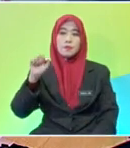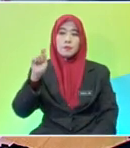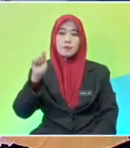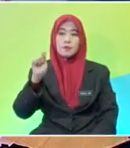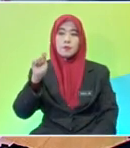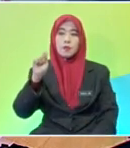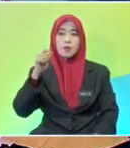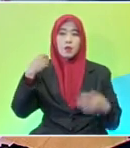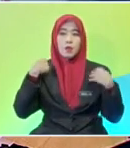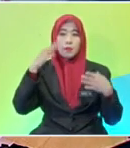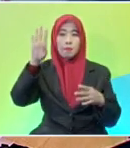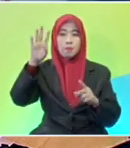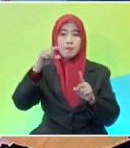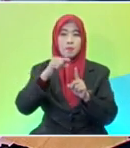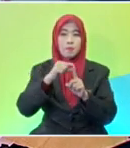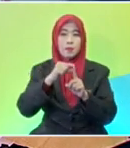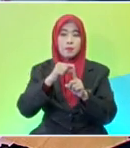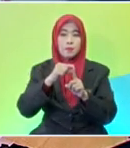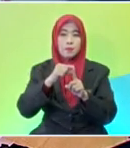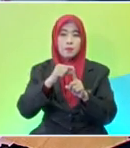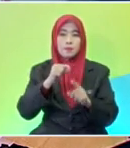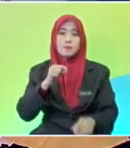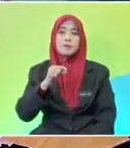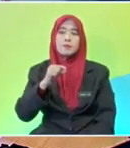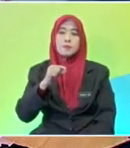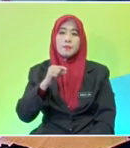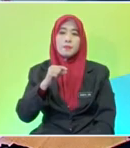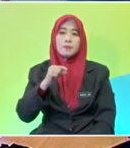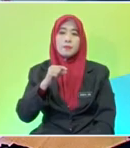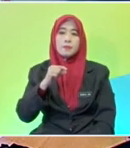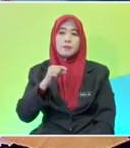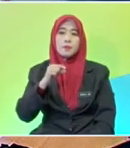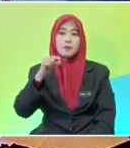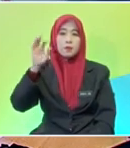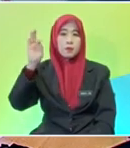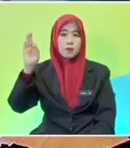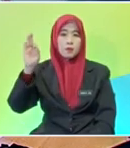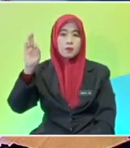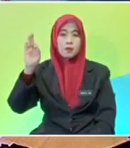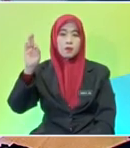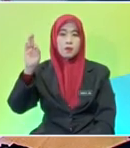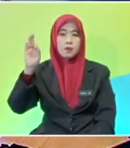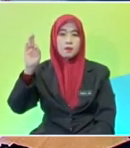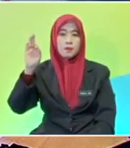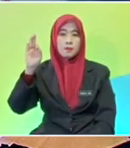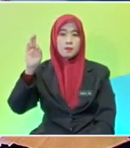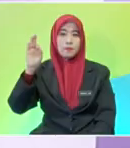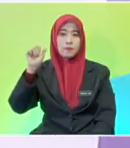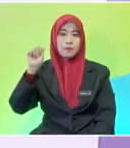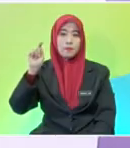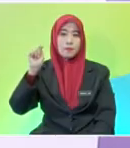here. I think it's fats, teacher. You mentioned just now, although fats, people say it's not so good, but it's good